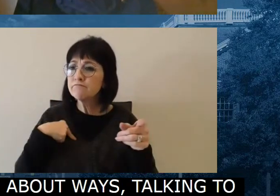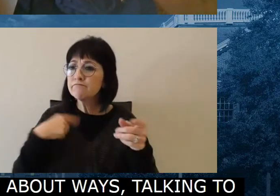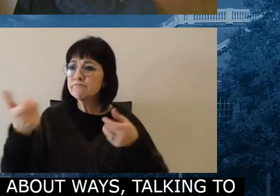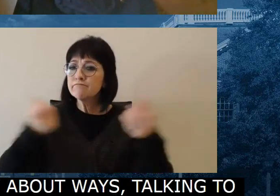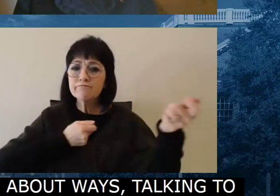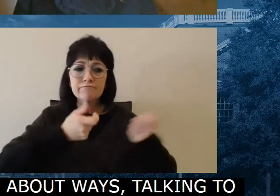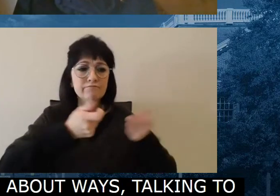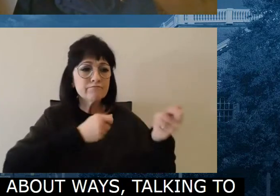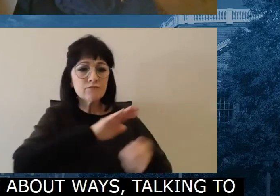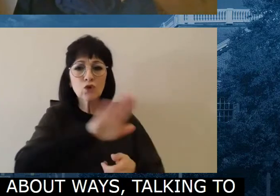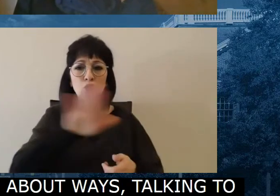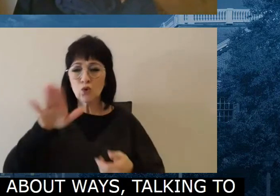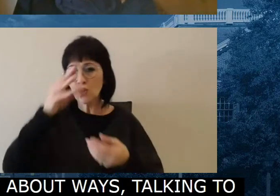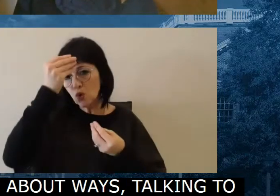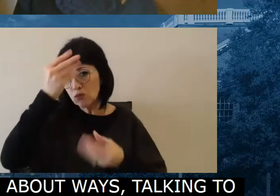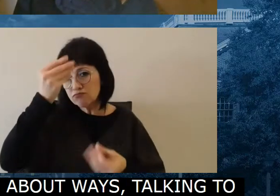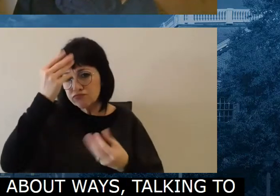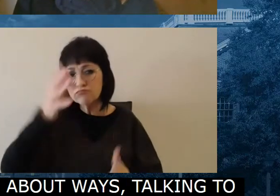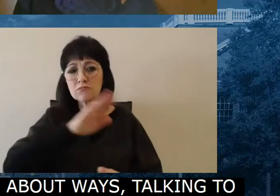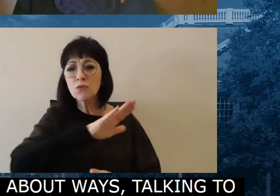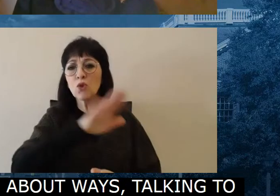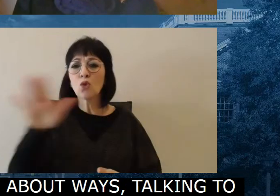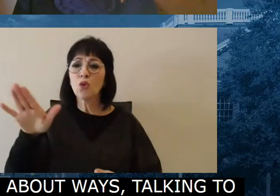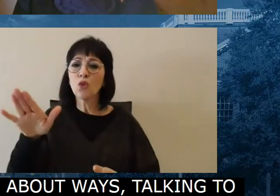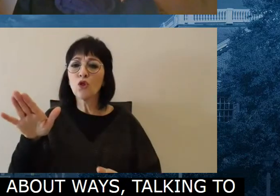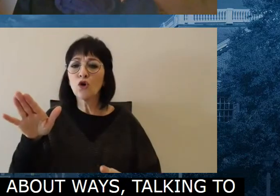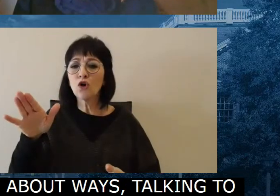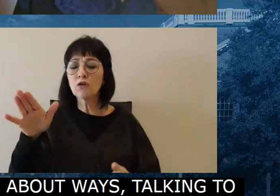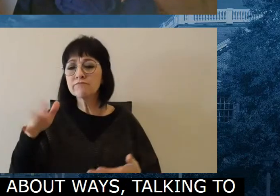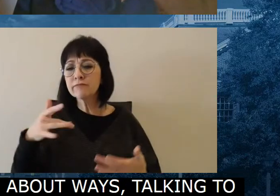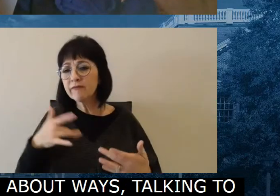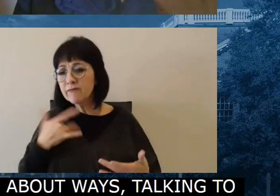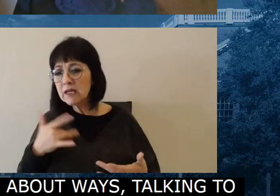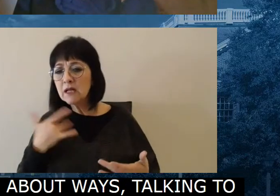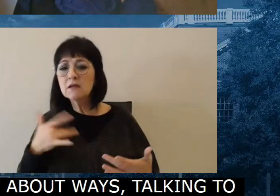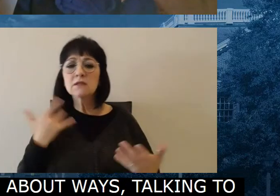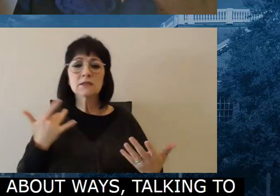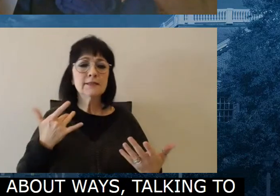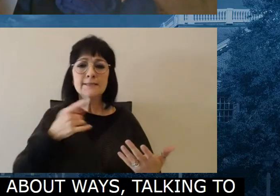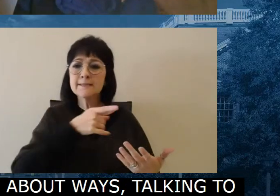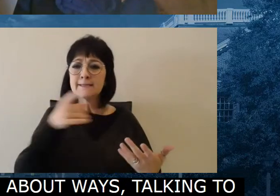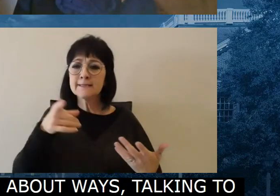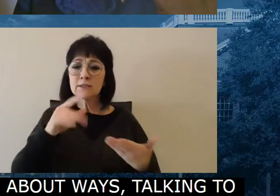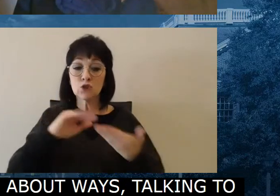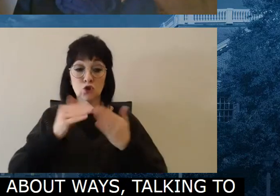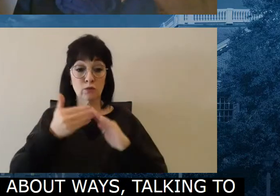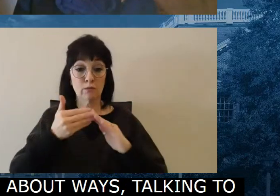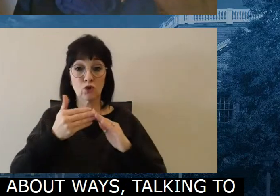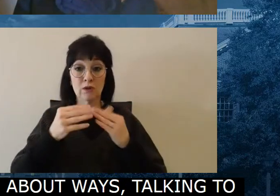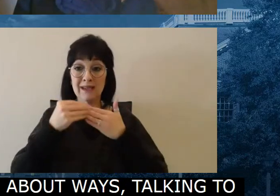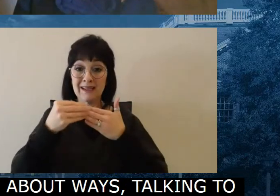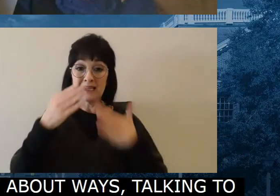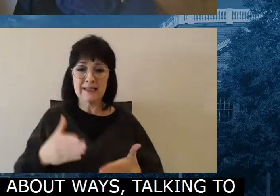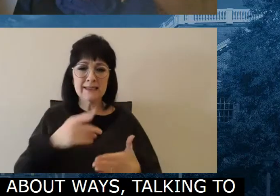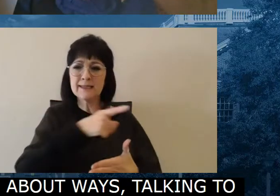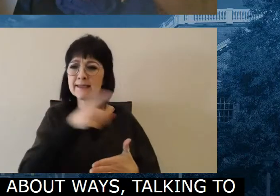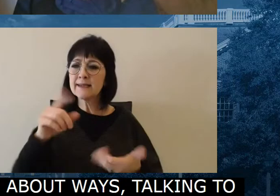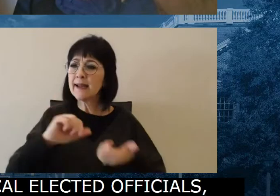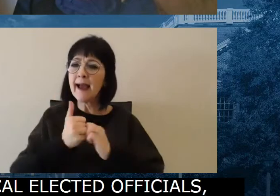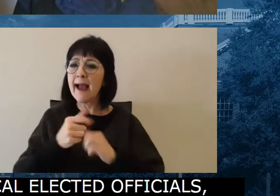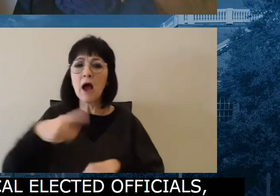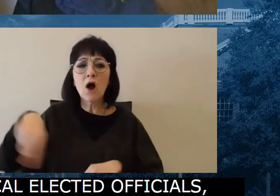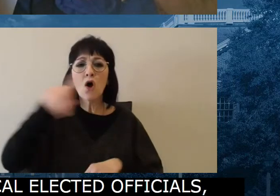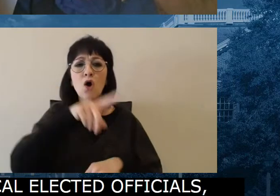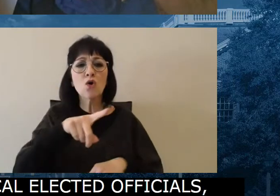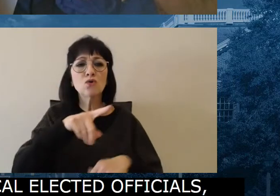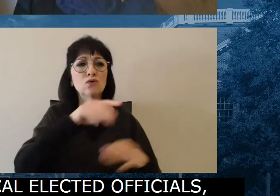officials, faith leaders, community leaders, to try to figure out how to encourage people to get signed up. Really, that's the